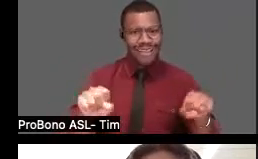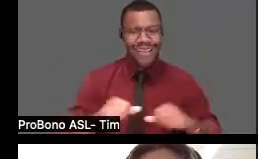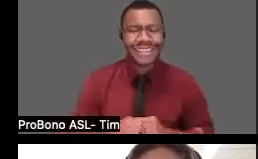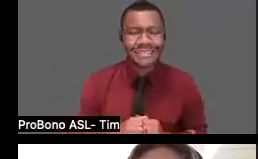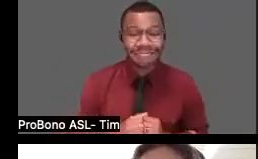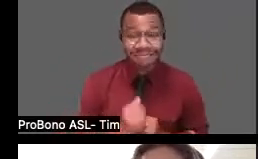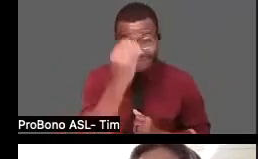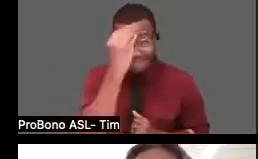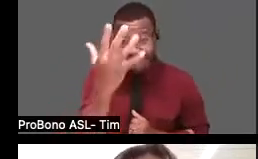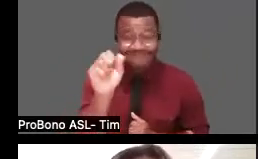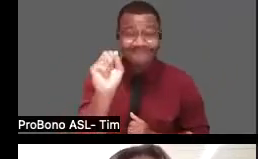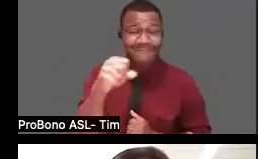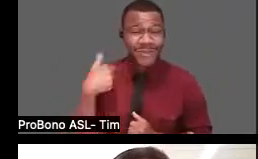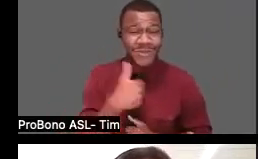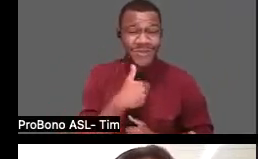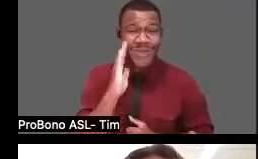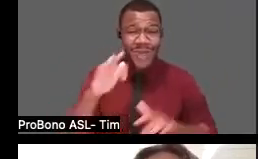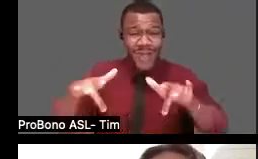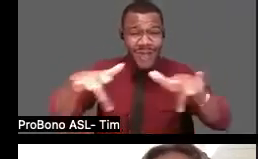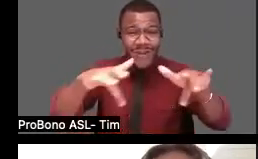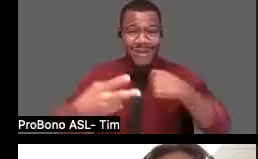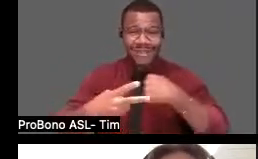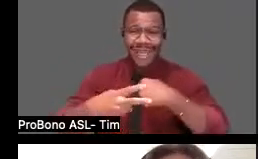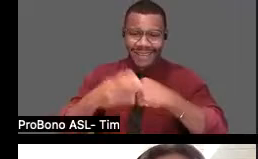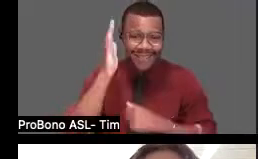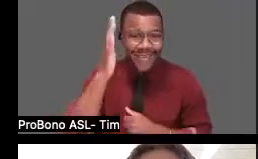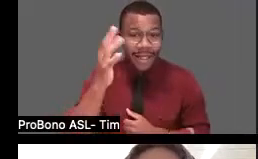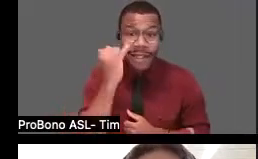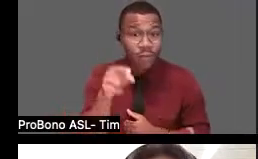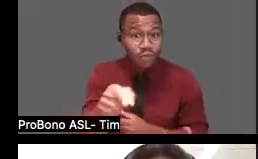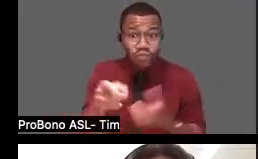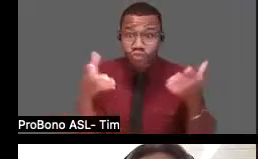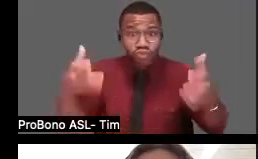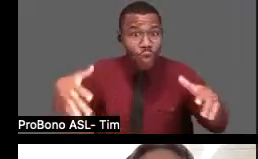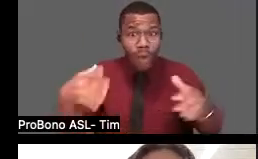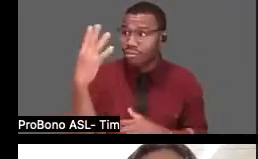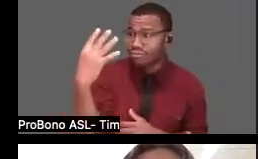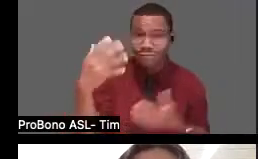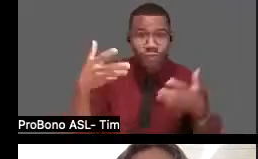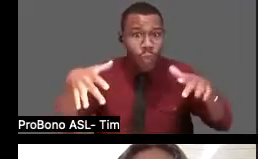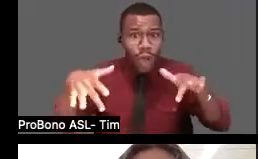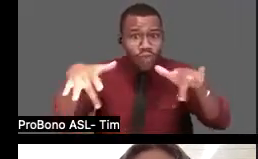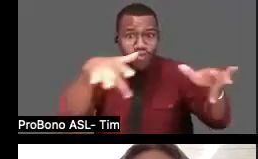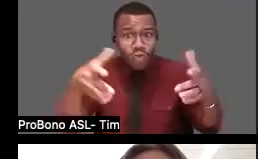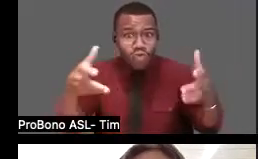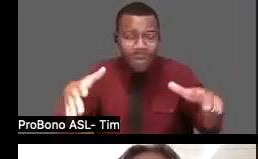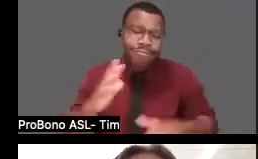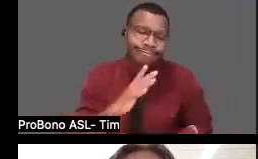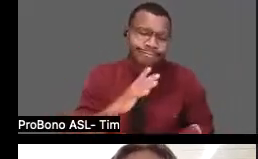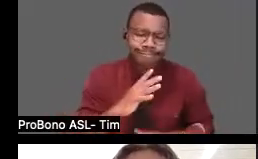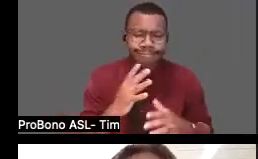event, so if you prefer not to be recorded, please turn off your video, but if you are comfortable, we invite you to keep your video on